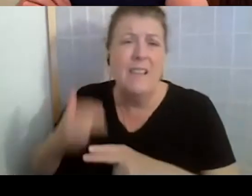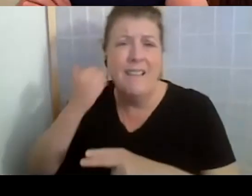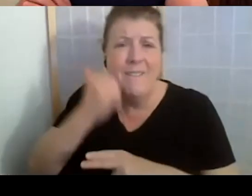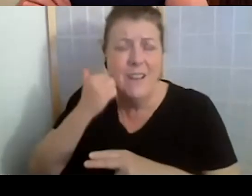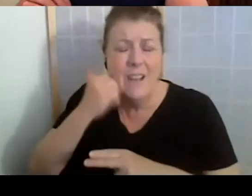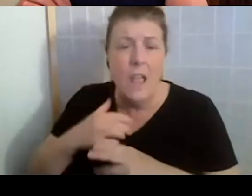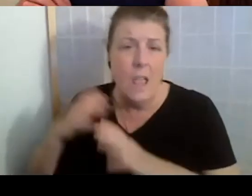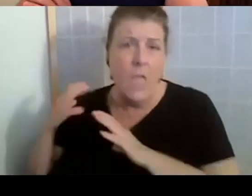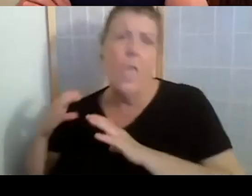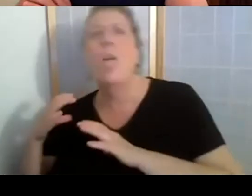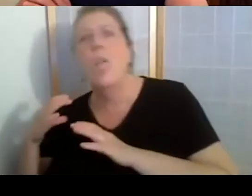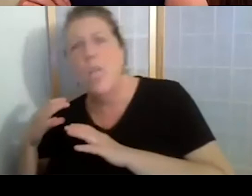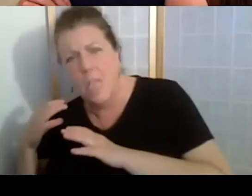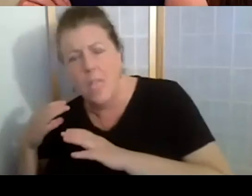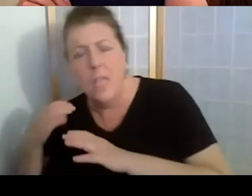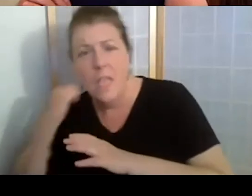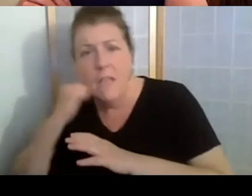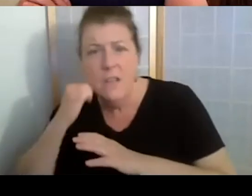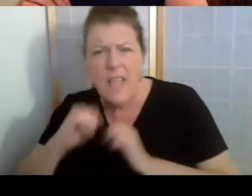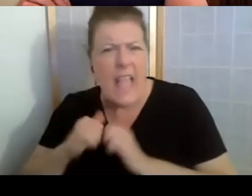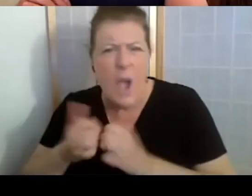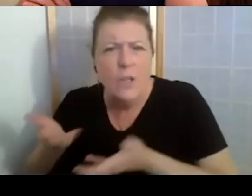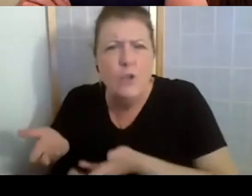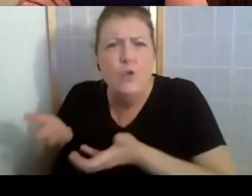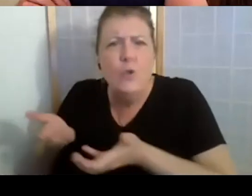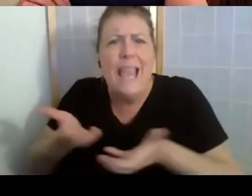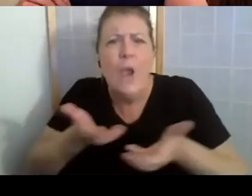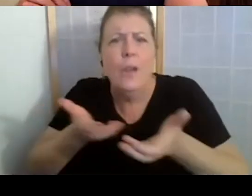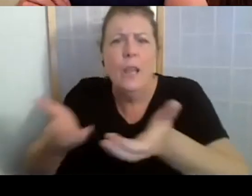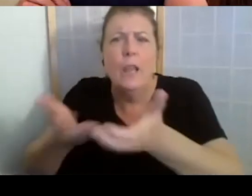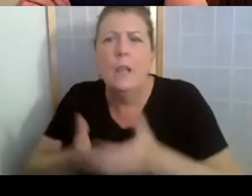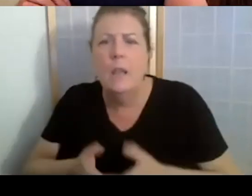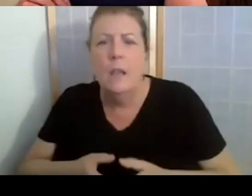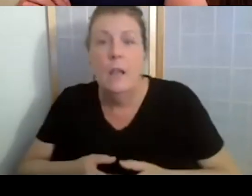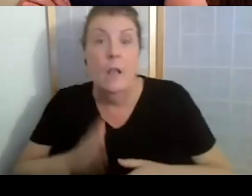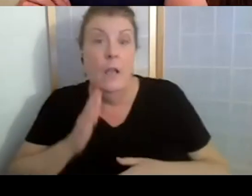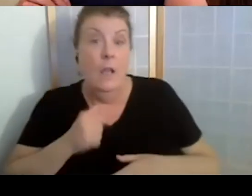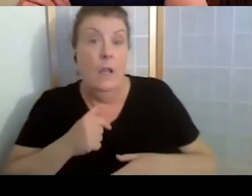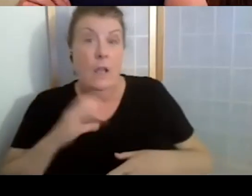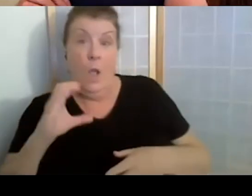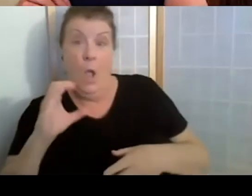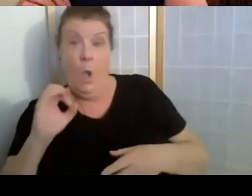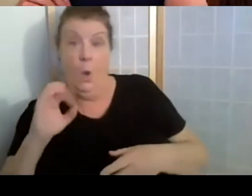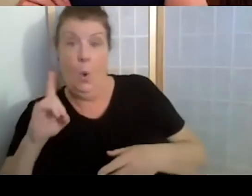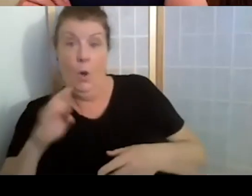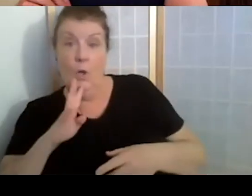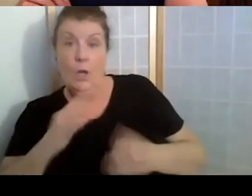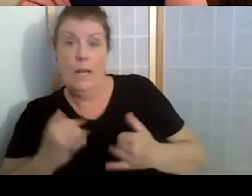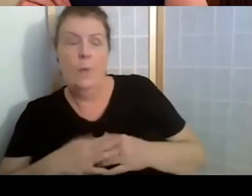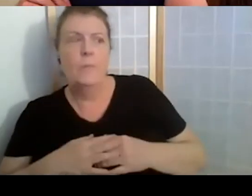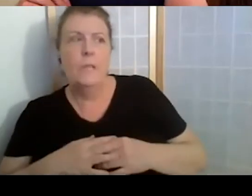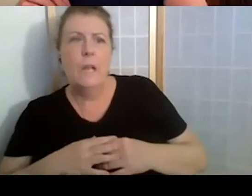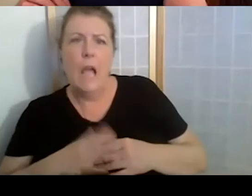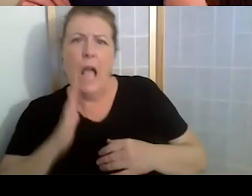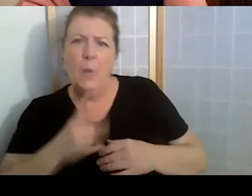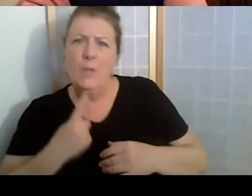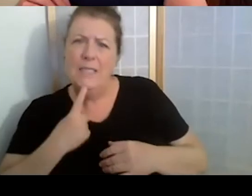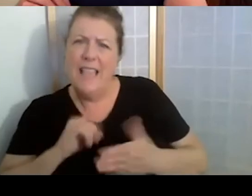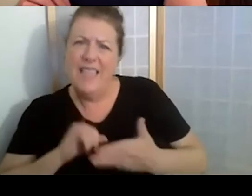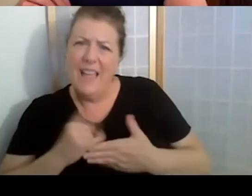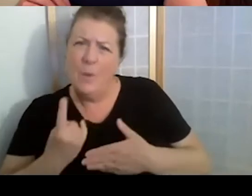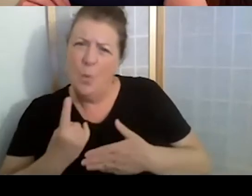around? I will just say that I think that that's one of the, you know, I think one of